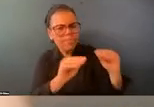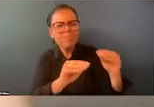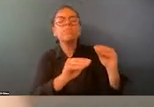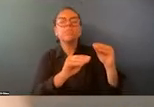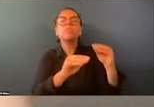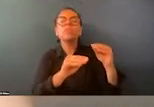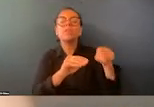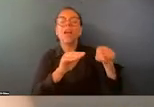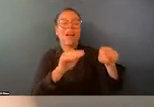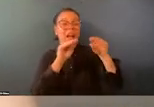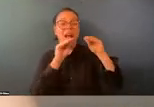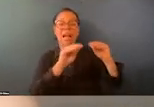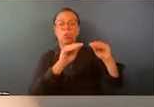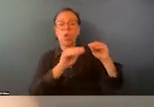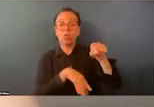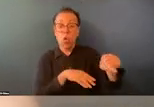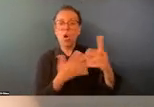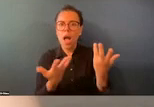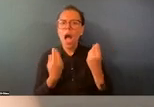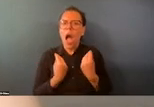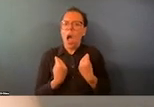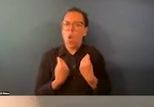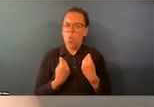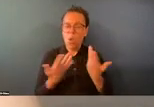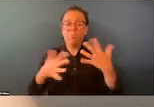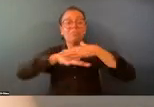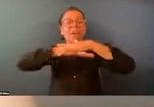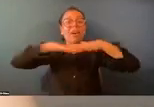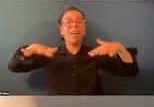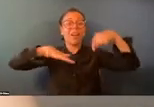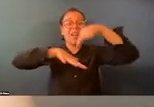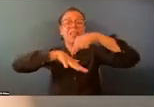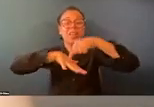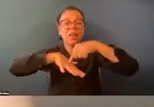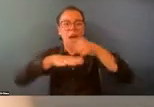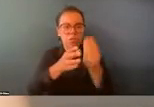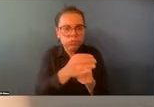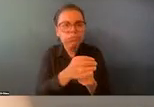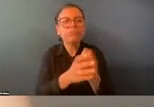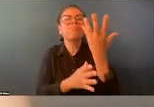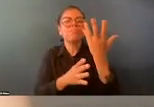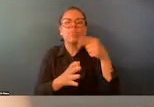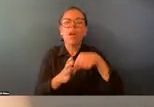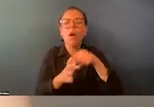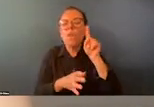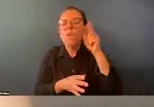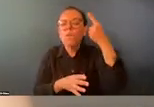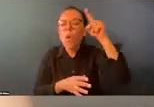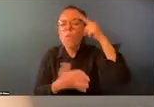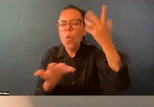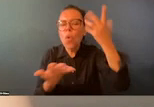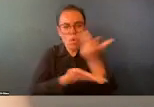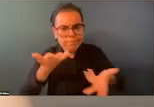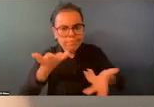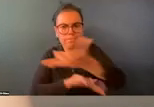and providing also a network to enhance their capacity